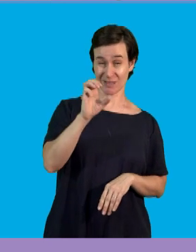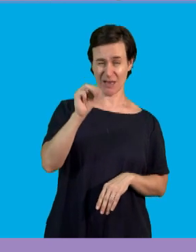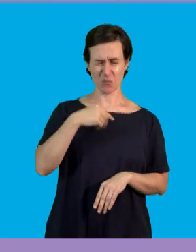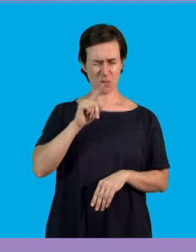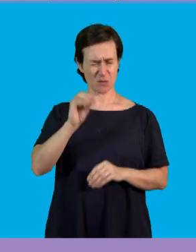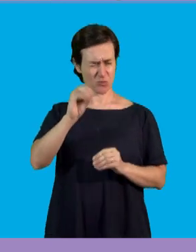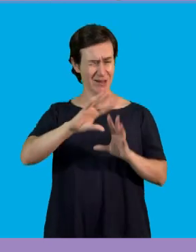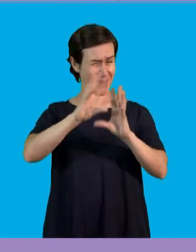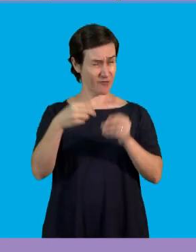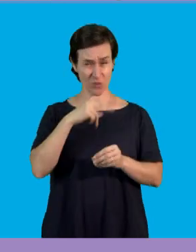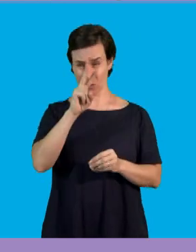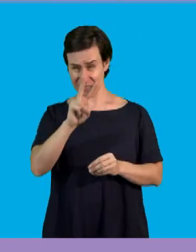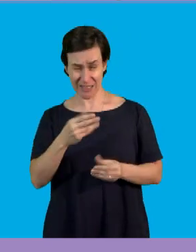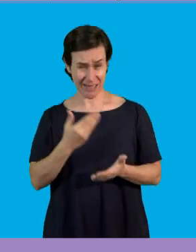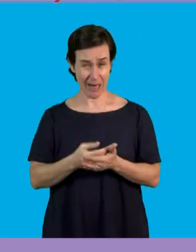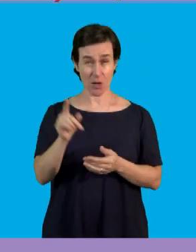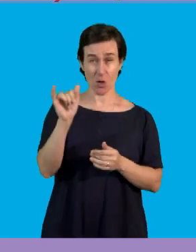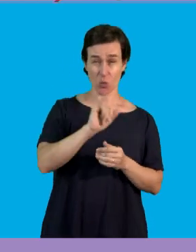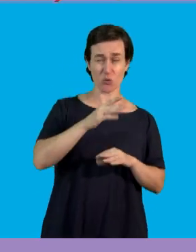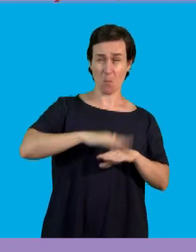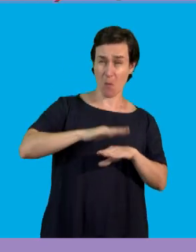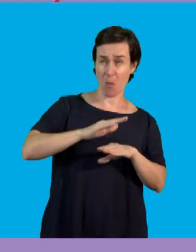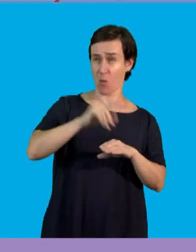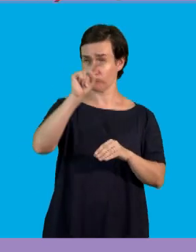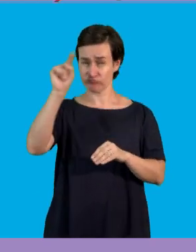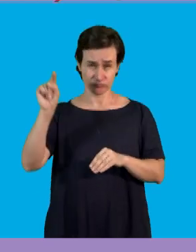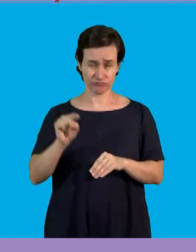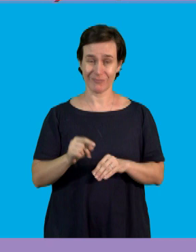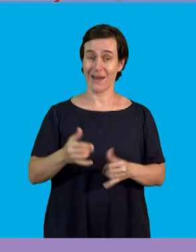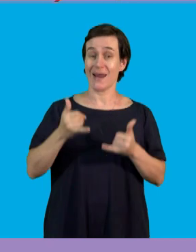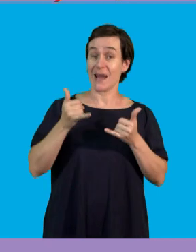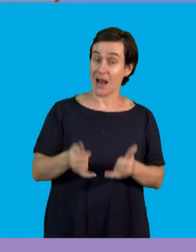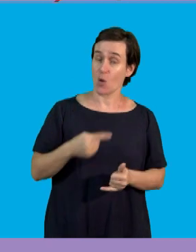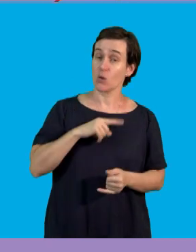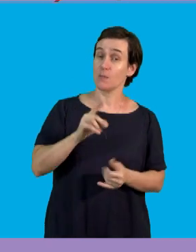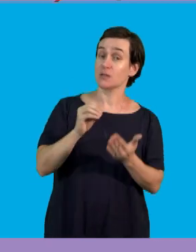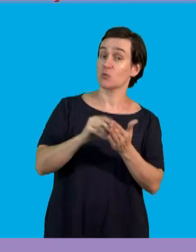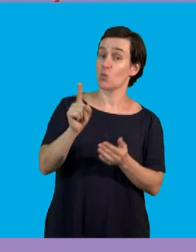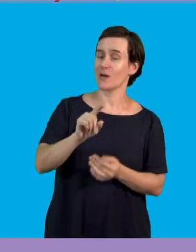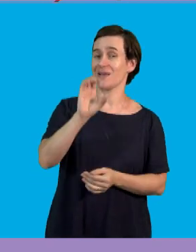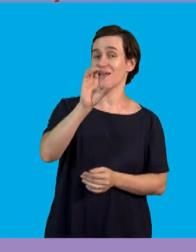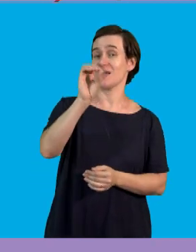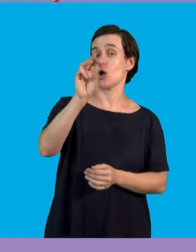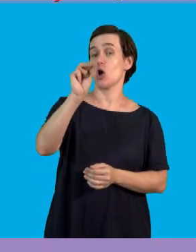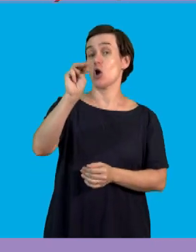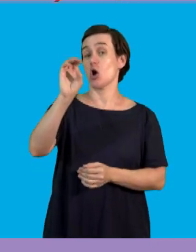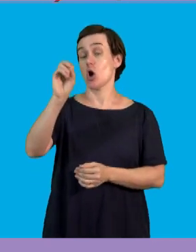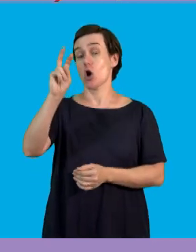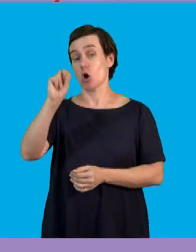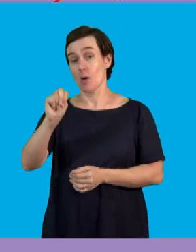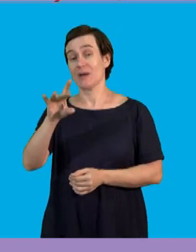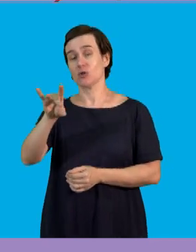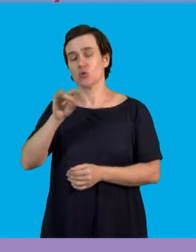that we can see, and we were choosing the highest frequency. Now we are listing the common one, and we are choosing